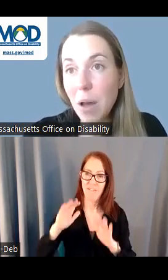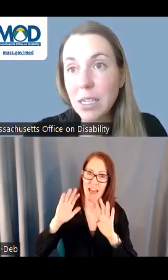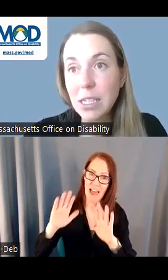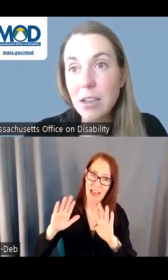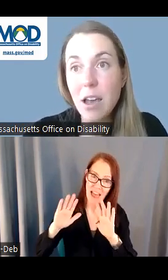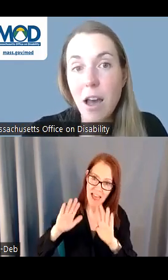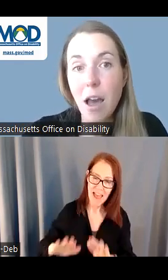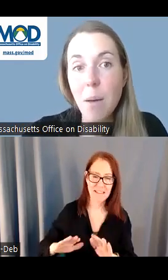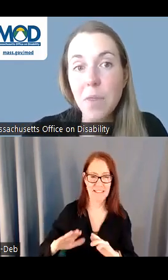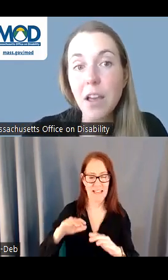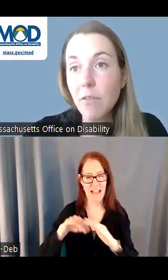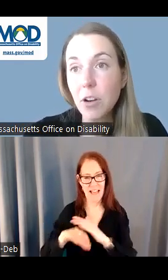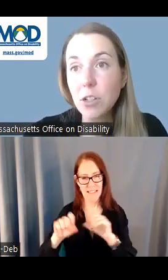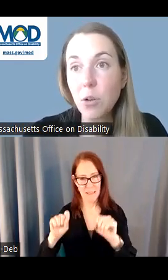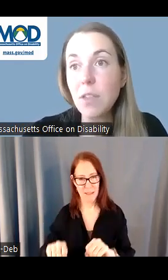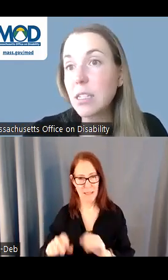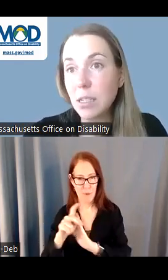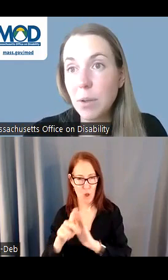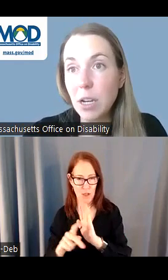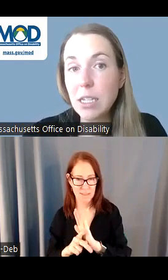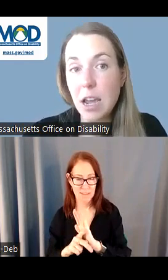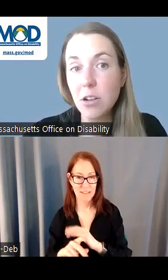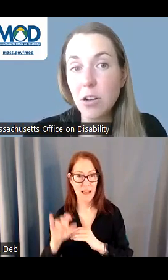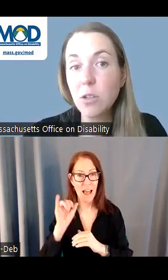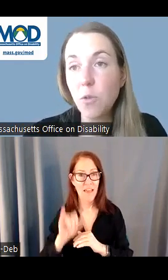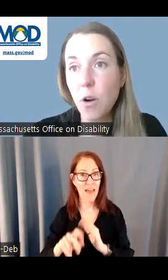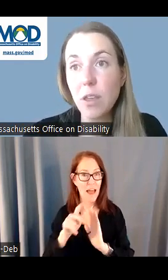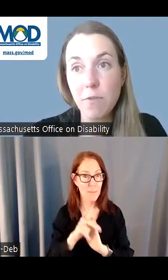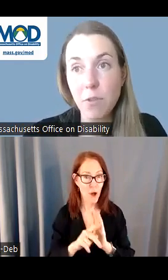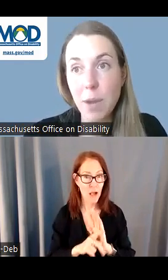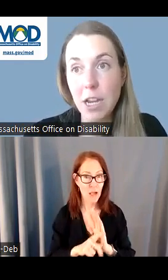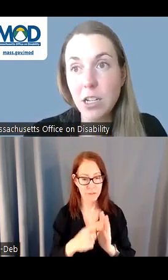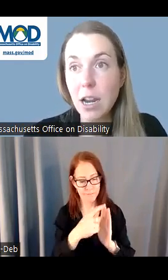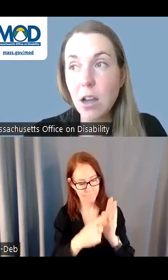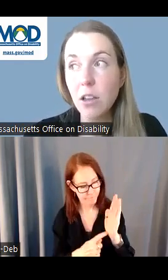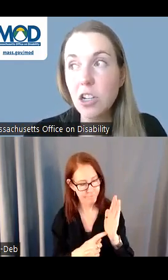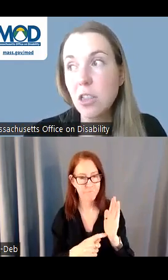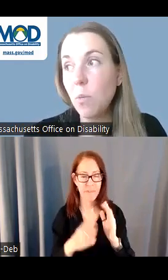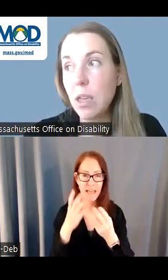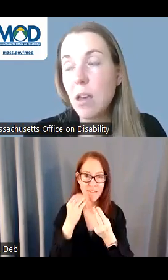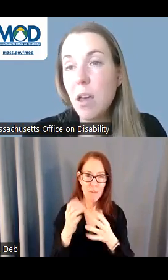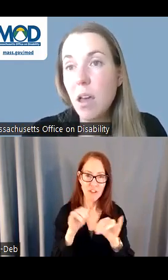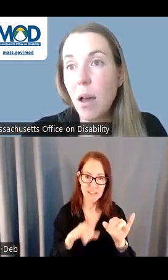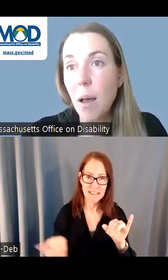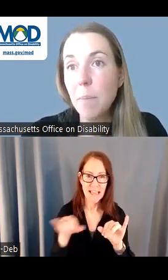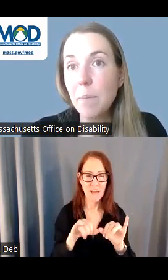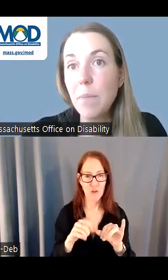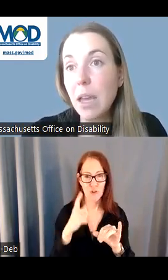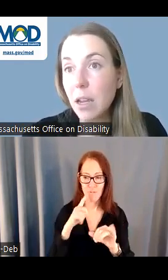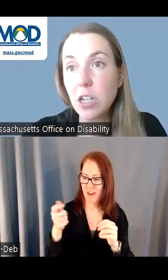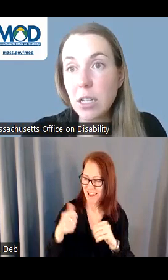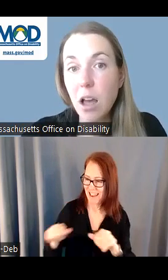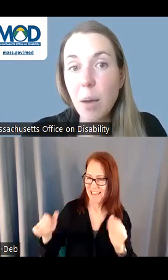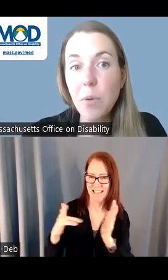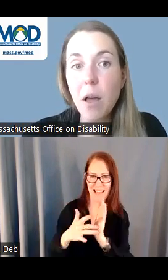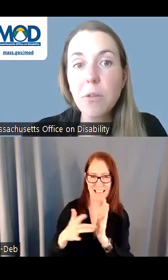accessibility policy that governs sort of the accessibility standards for the information technology that we